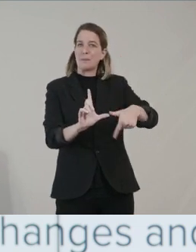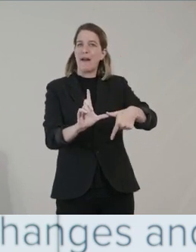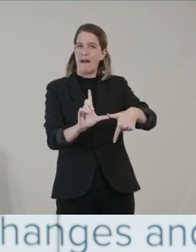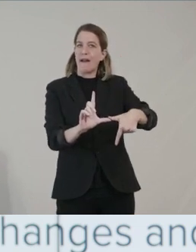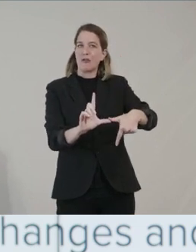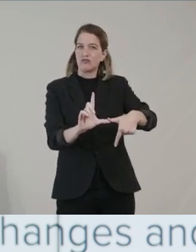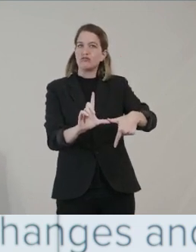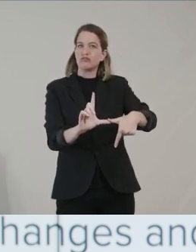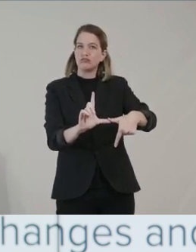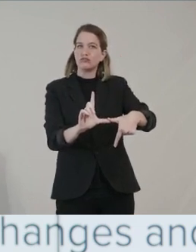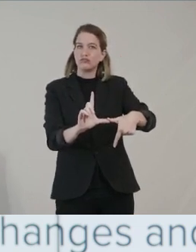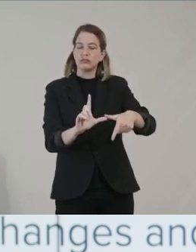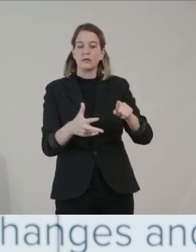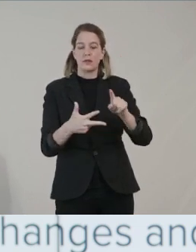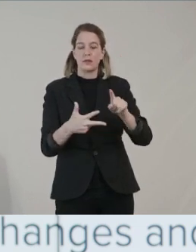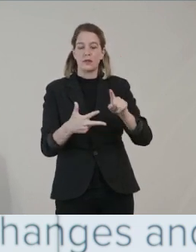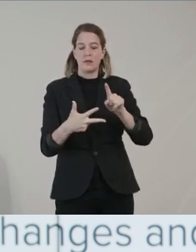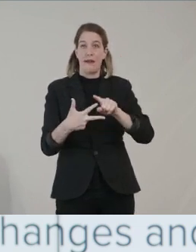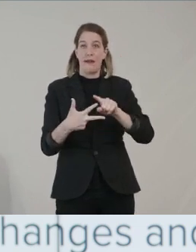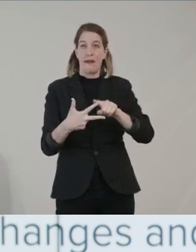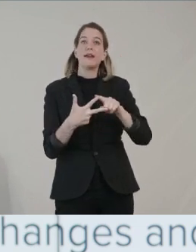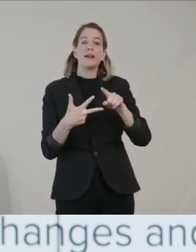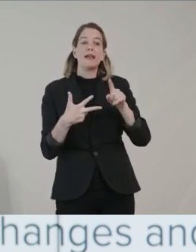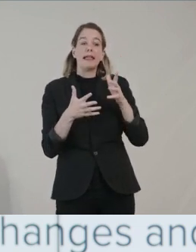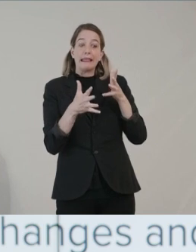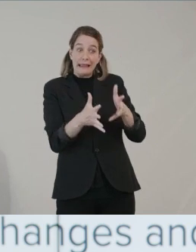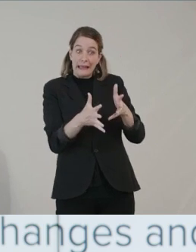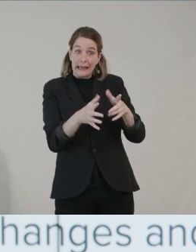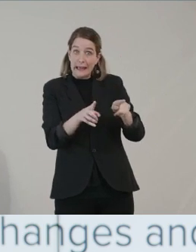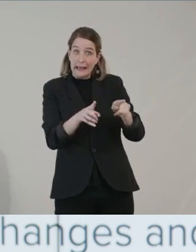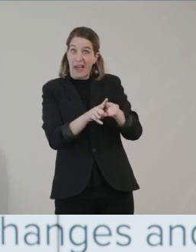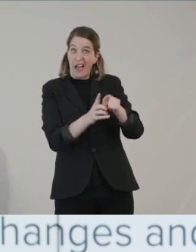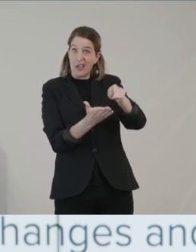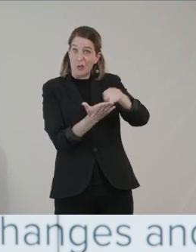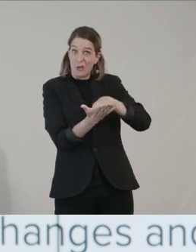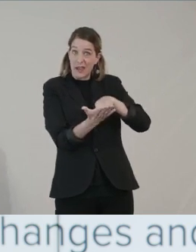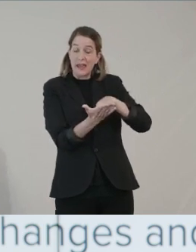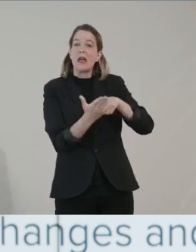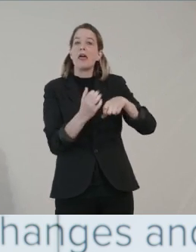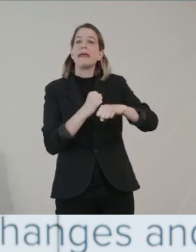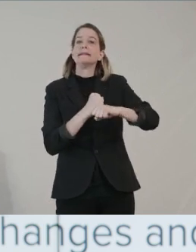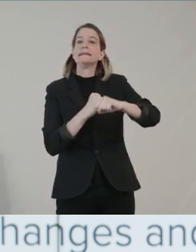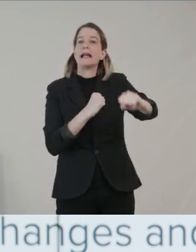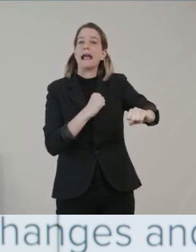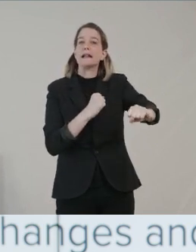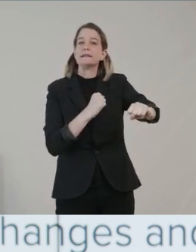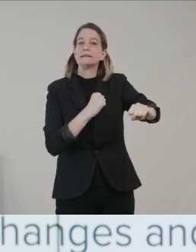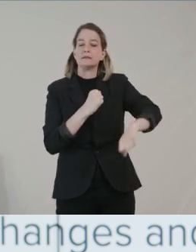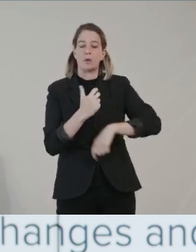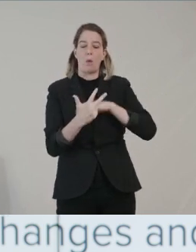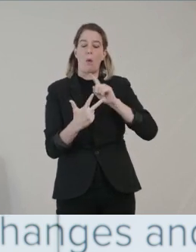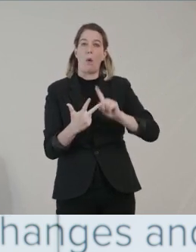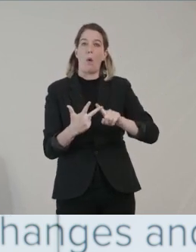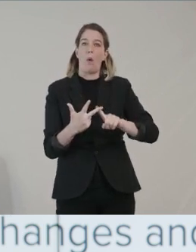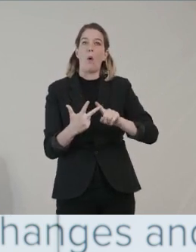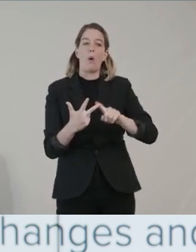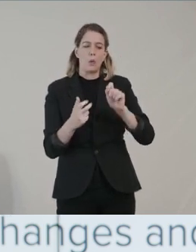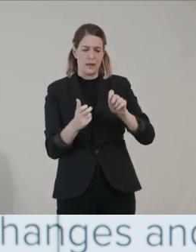form. And the third is to modify it with changes and improvements that reflect the situation on the ground.